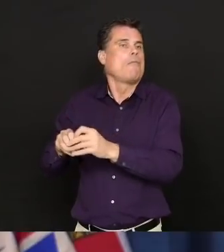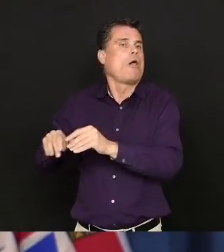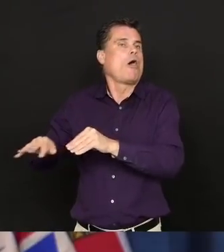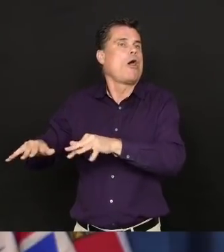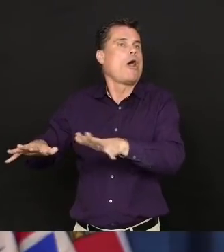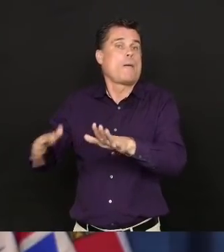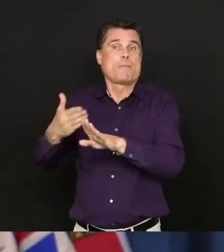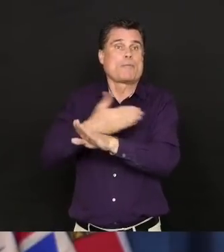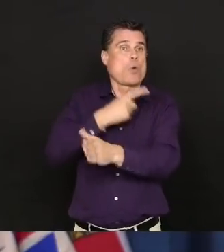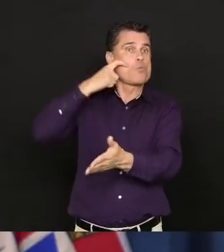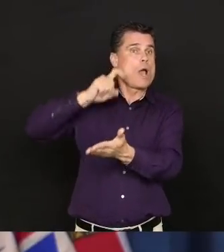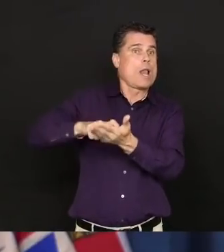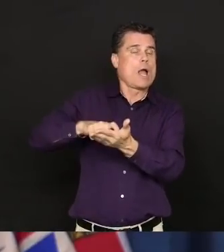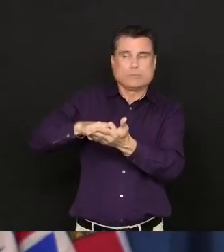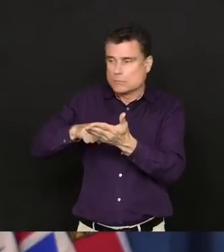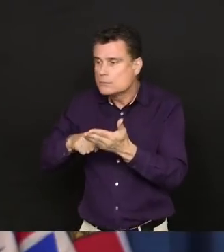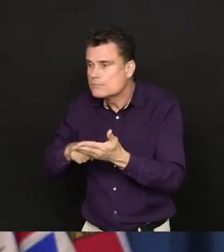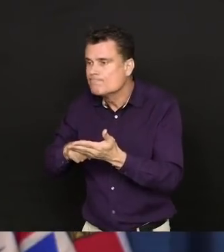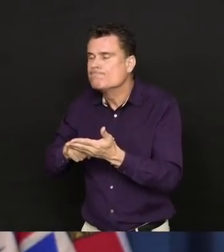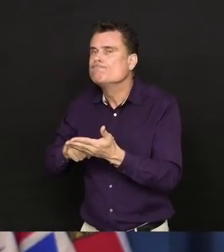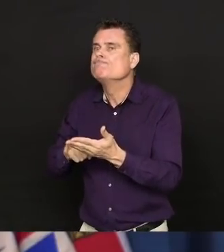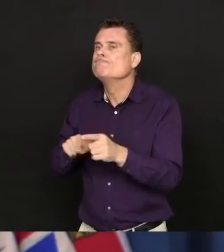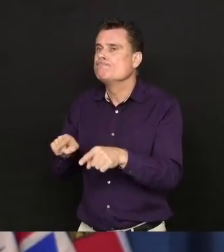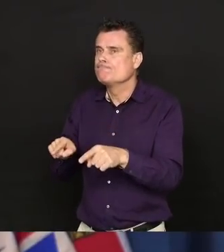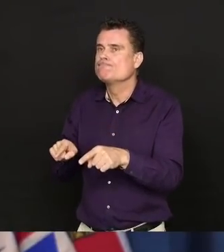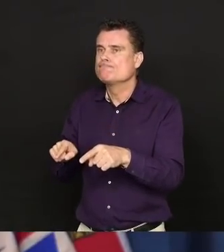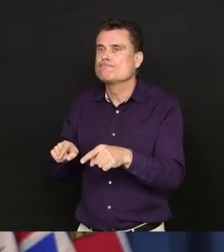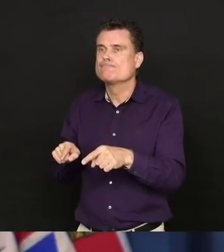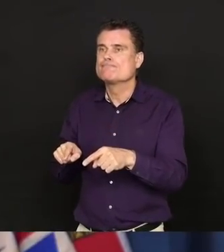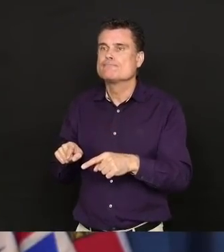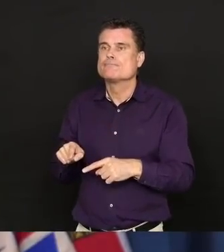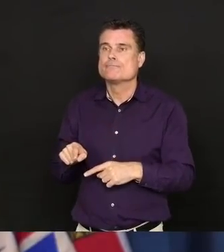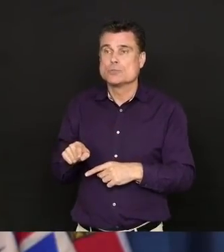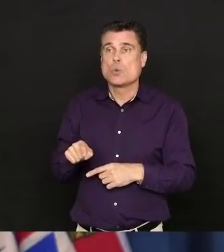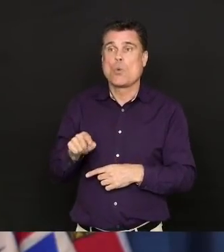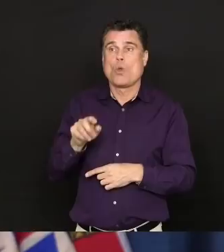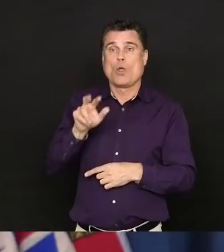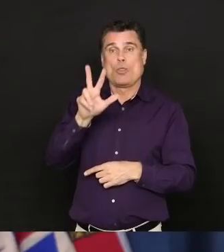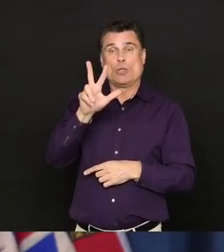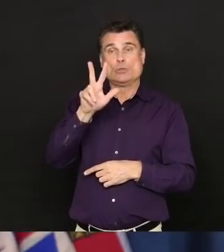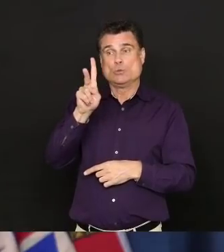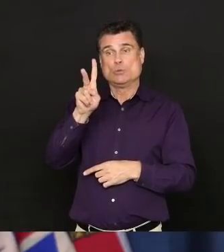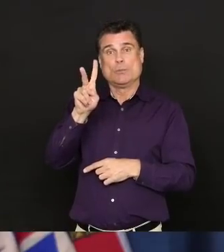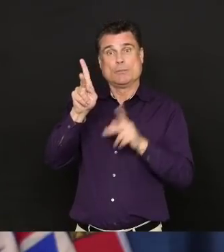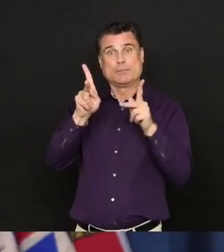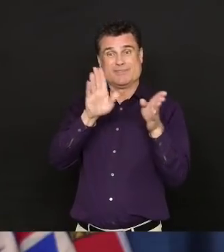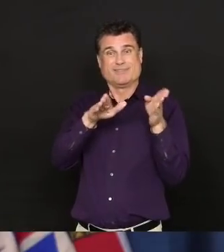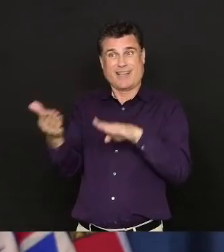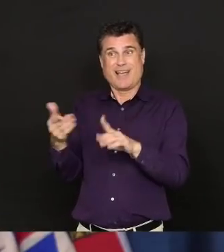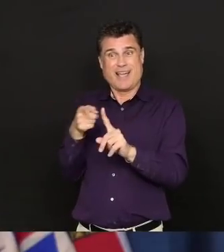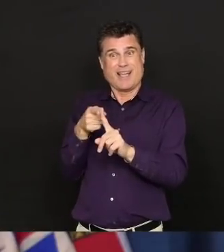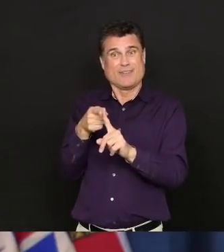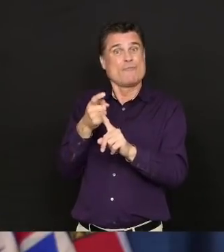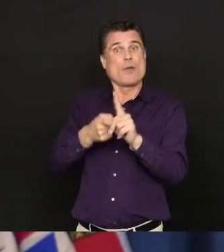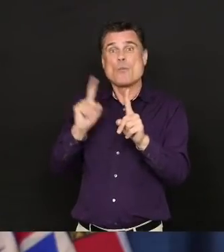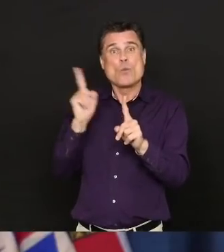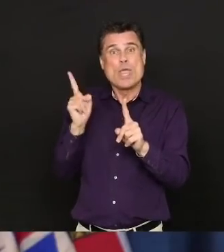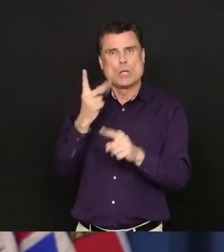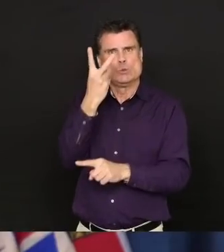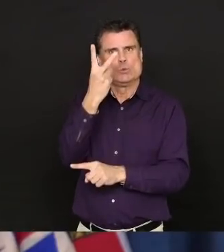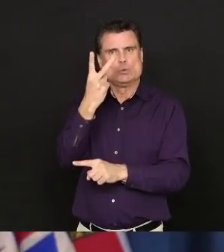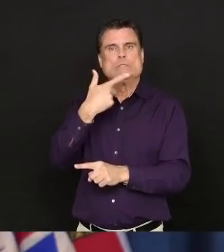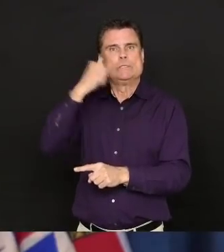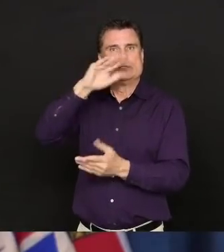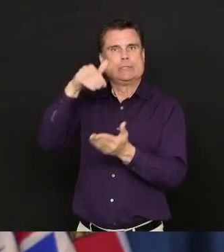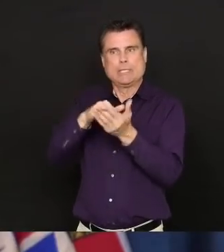homes. So, you know, you can't model that, you can't predict that, and so that's why I don't feel it's particularly useful